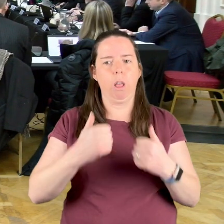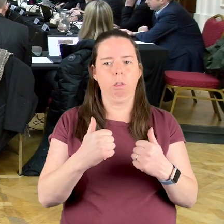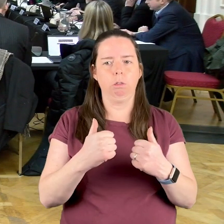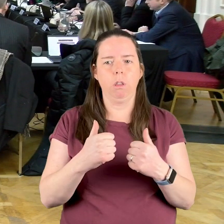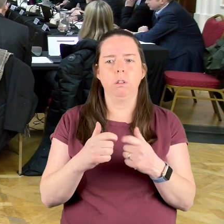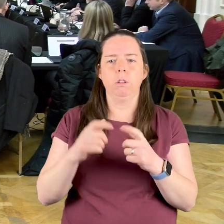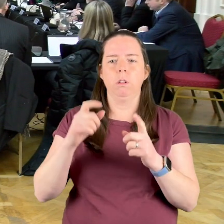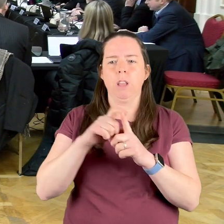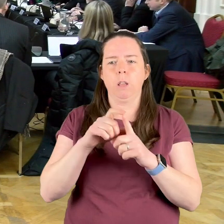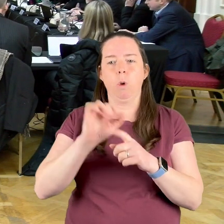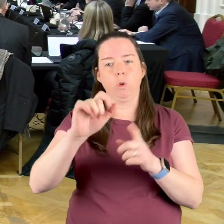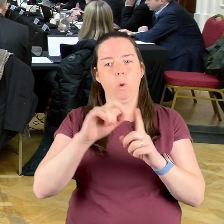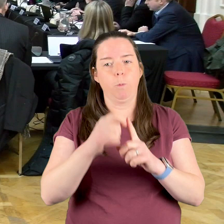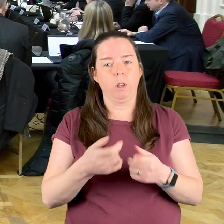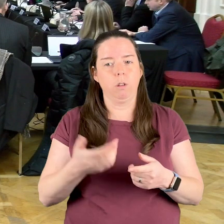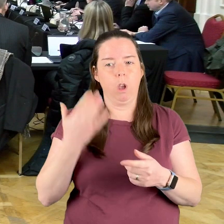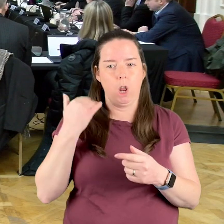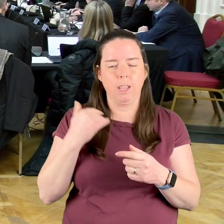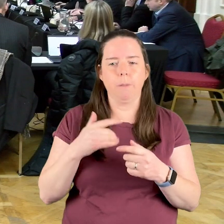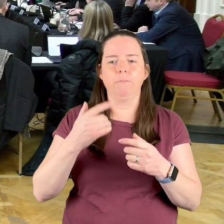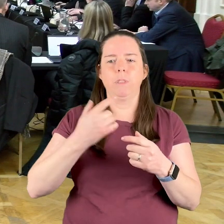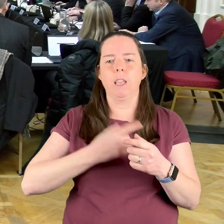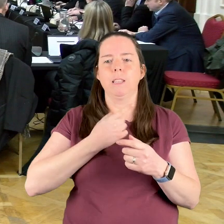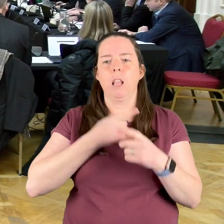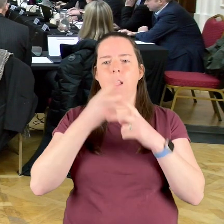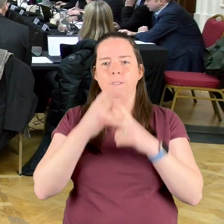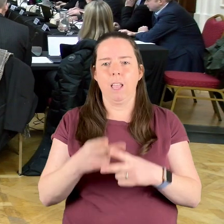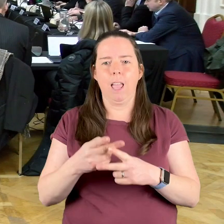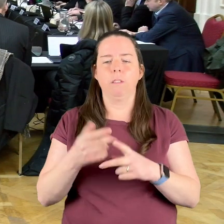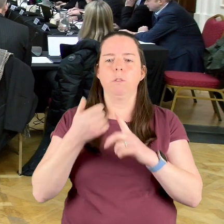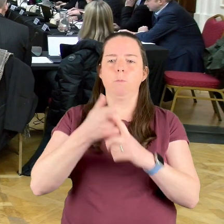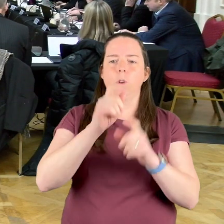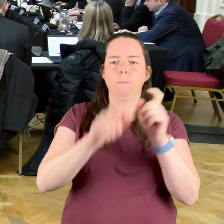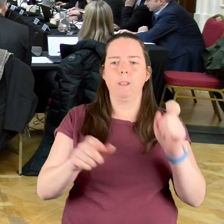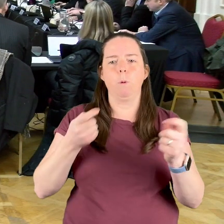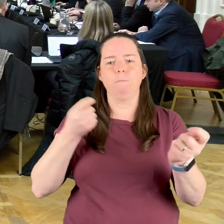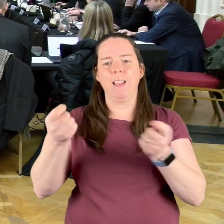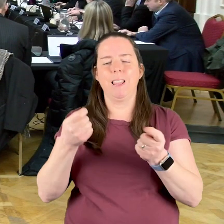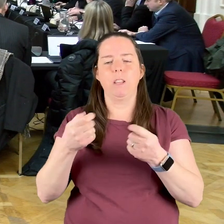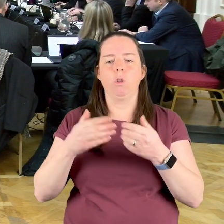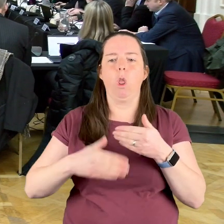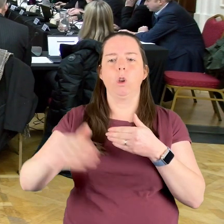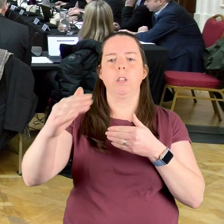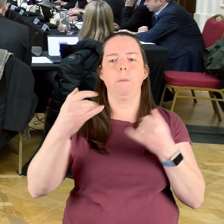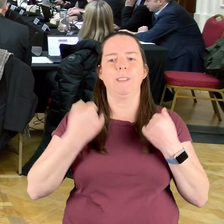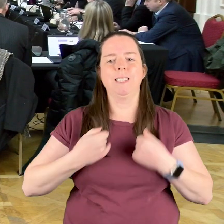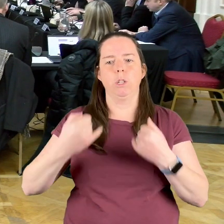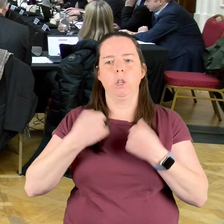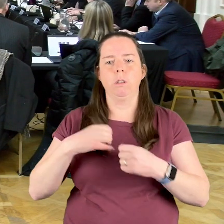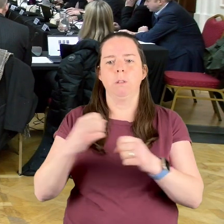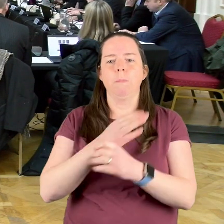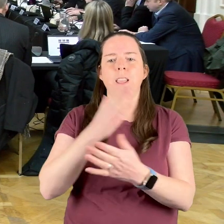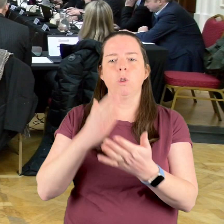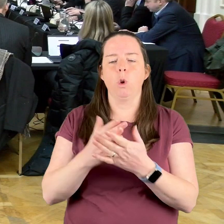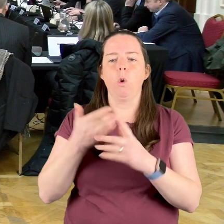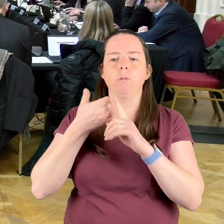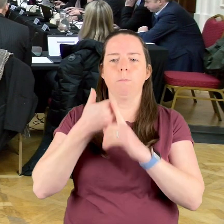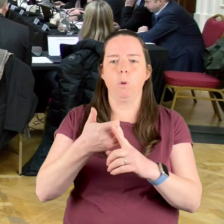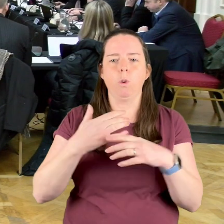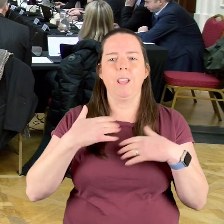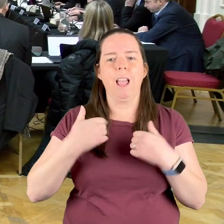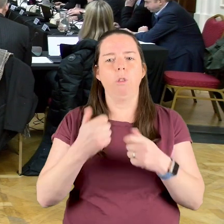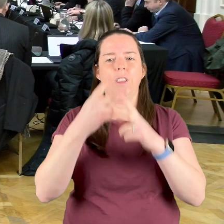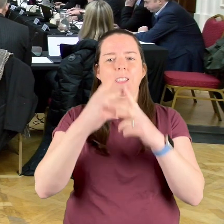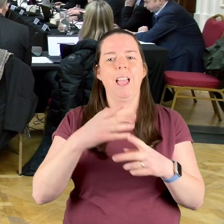your point earlier, self-care and supporting people to manage their long-term conditions, to make sure that we support the health and care needs of children and young